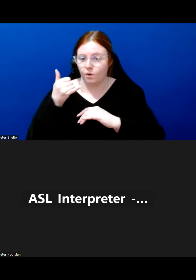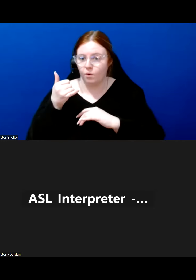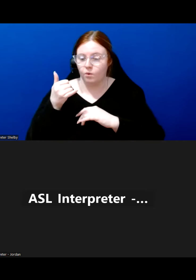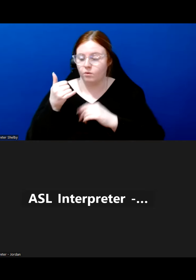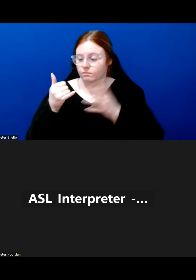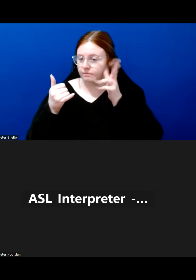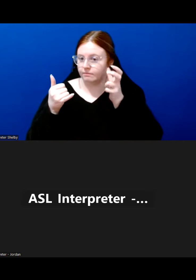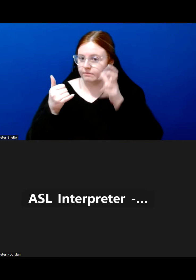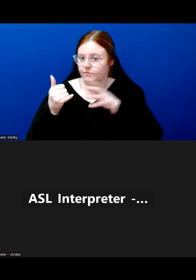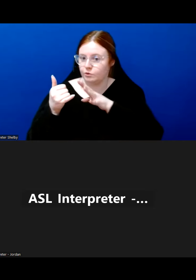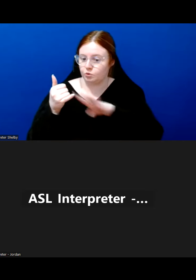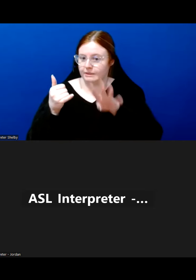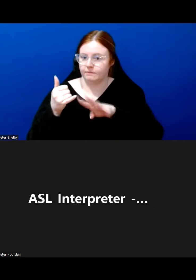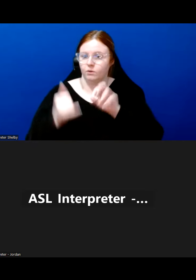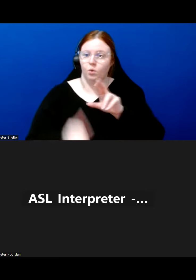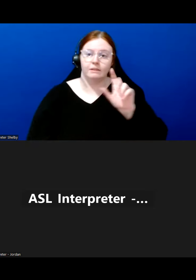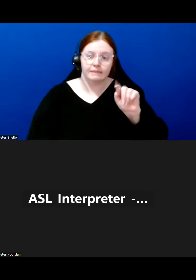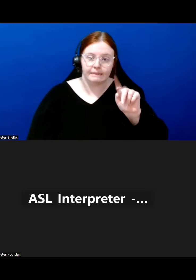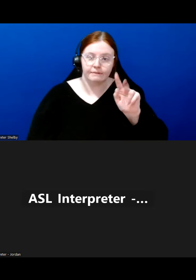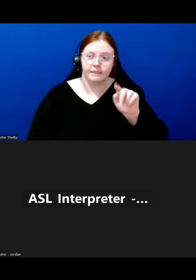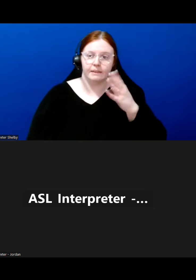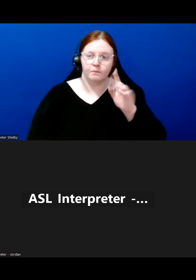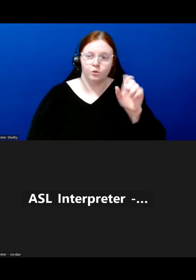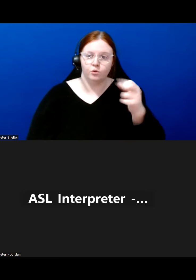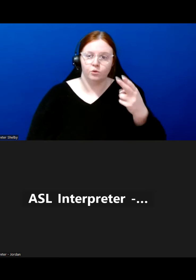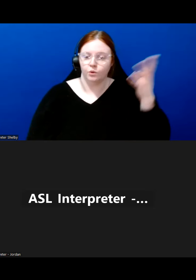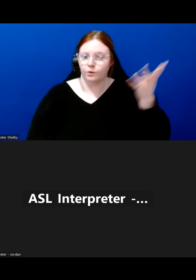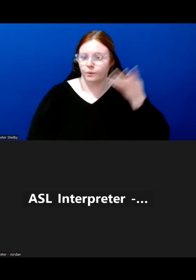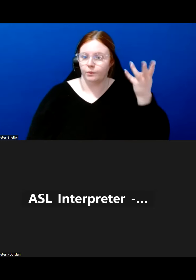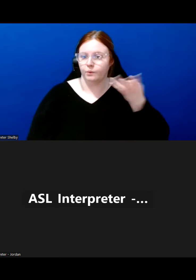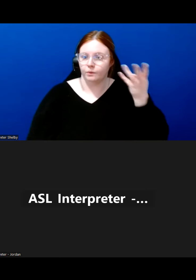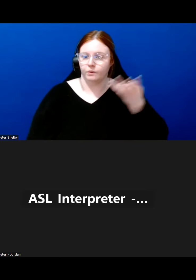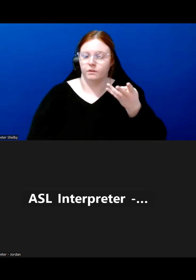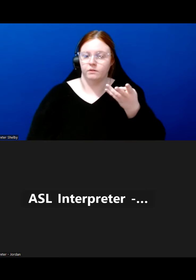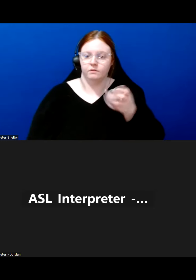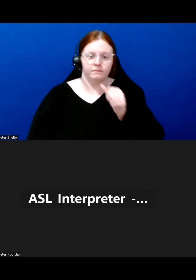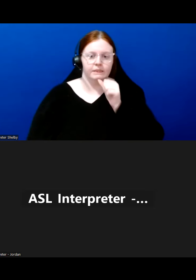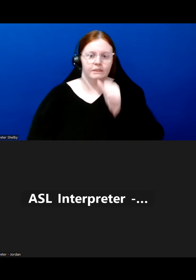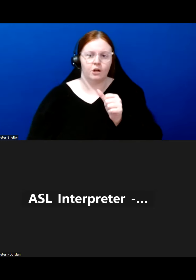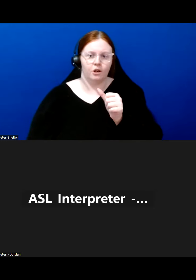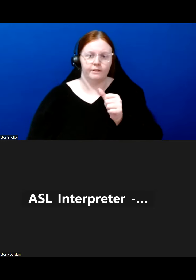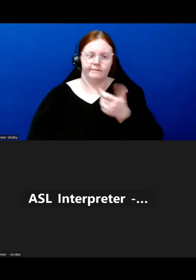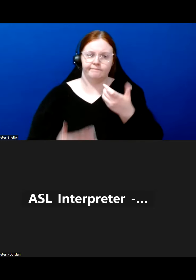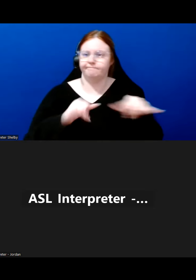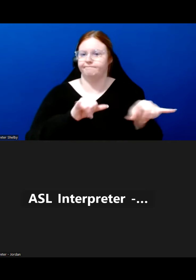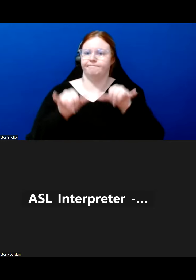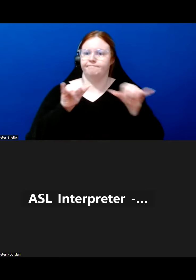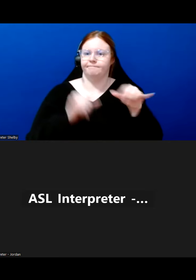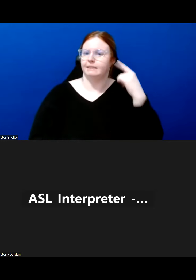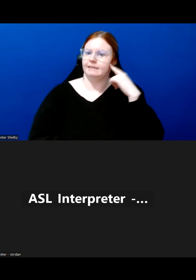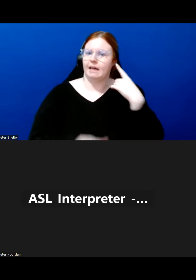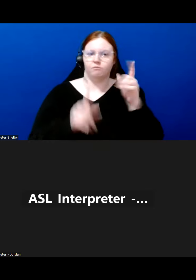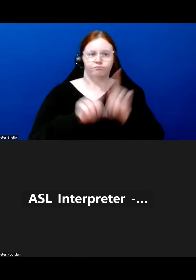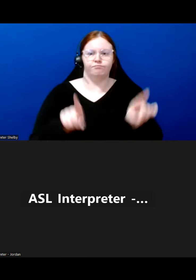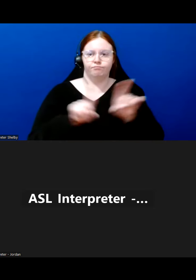your television streaming Bluetooth, it's not just a standard sound like you would get through